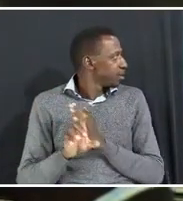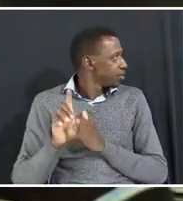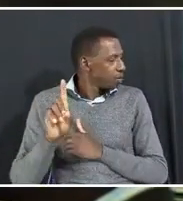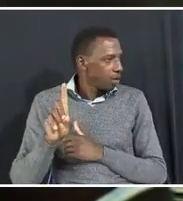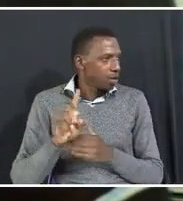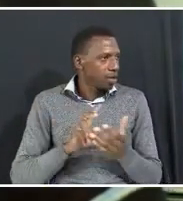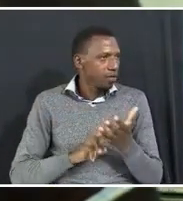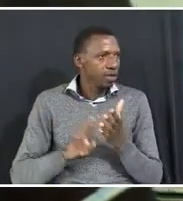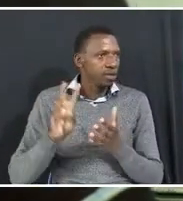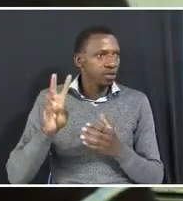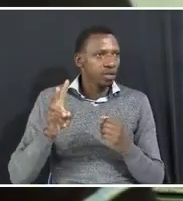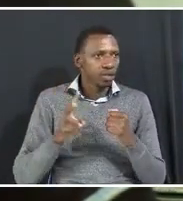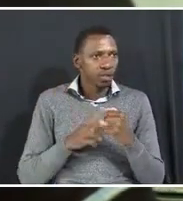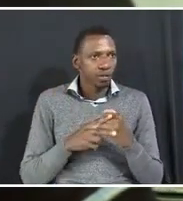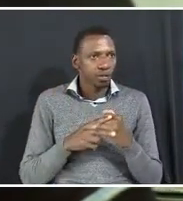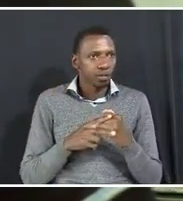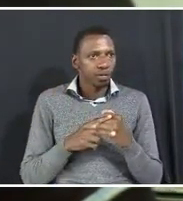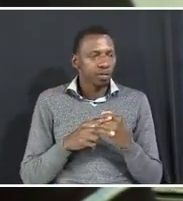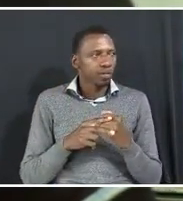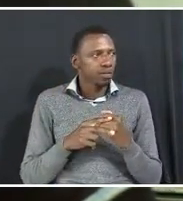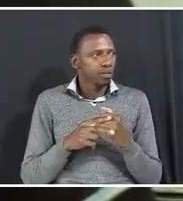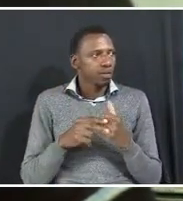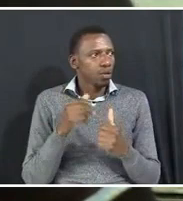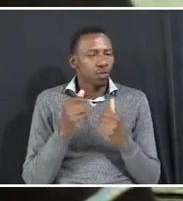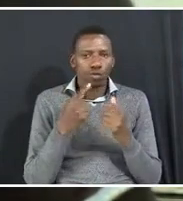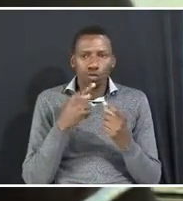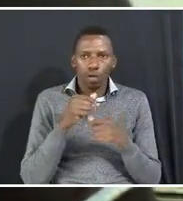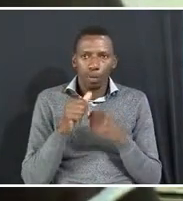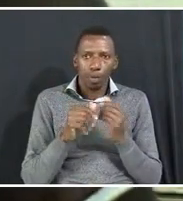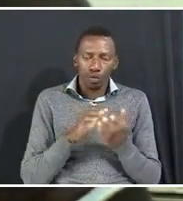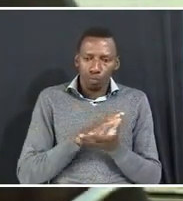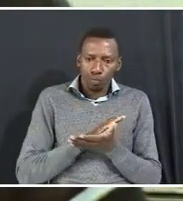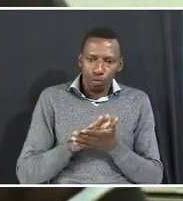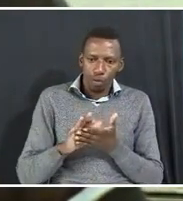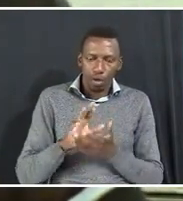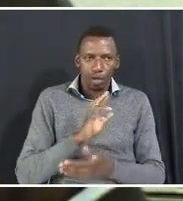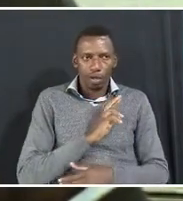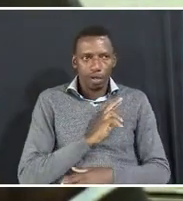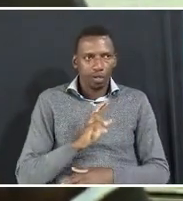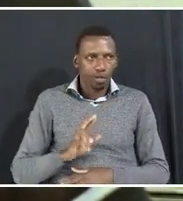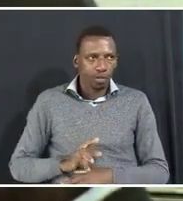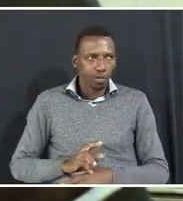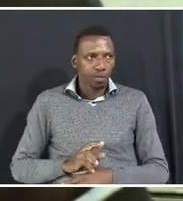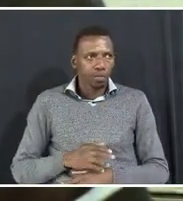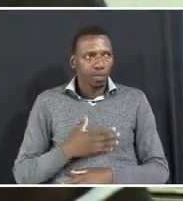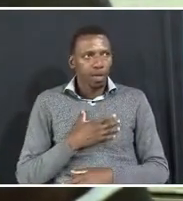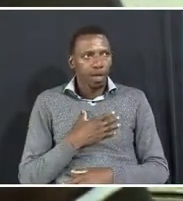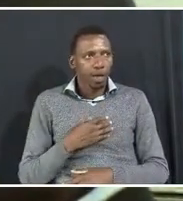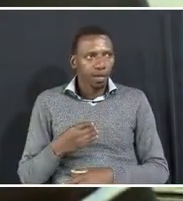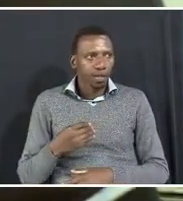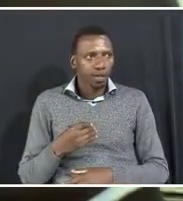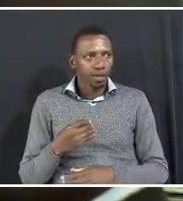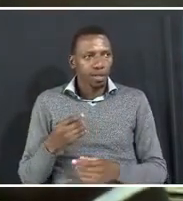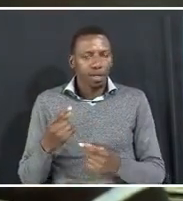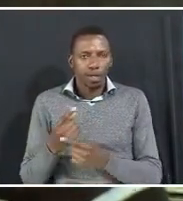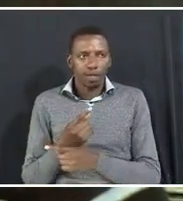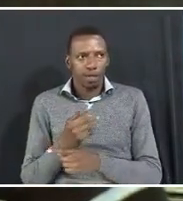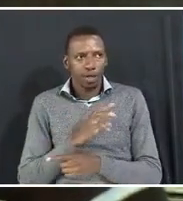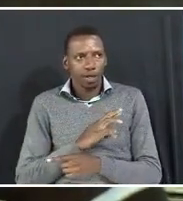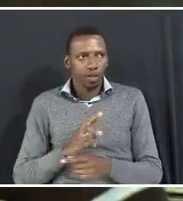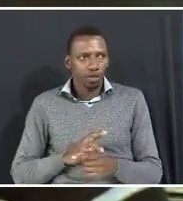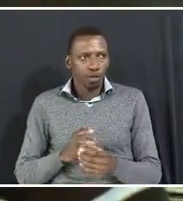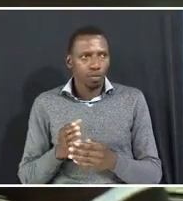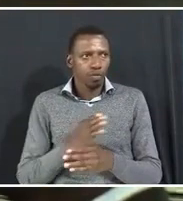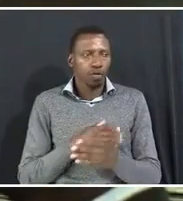1:27, mm, ambayo inaongelea kuhusu pure religion, mm, na undefiled religion certainly before God. Ambapo